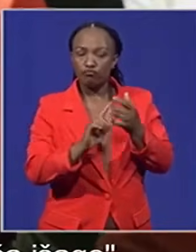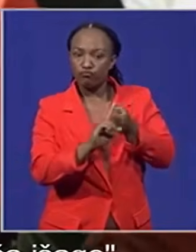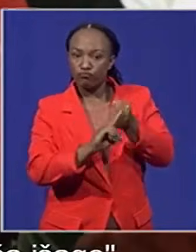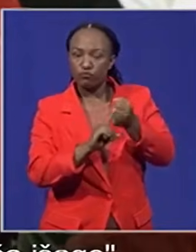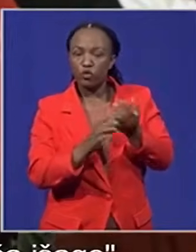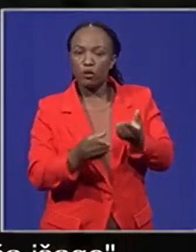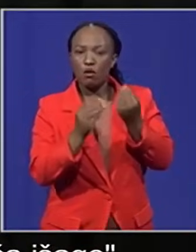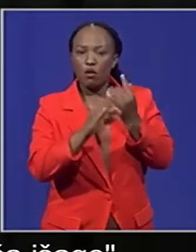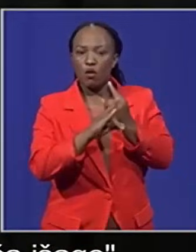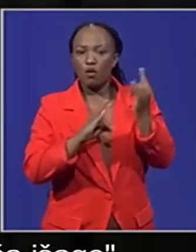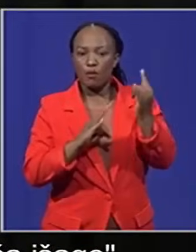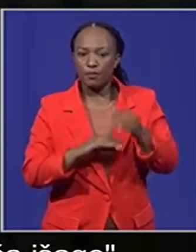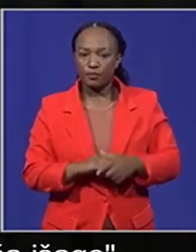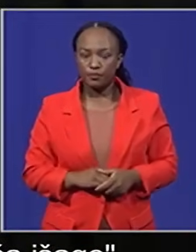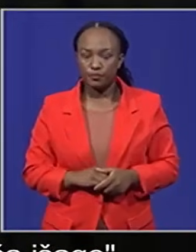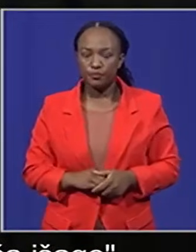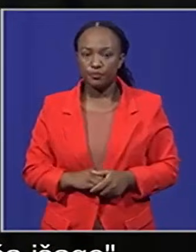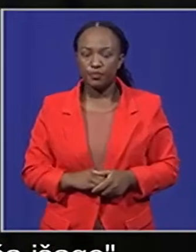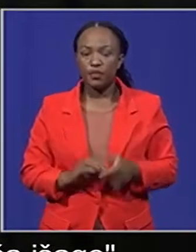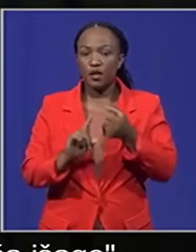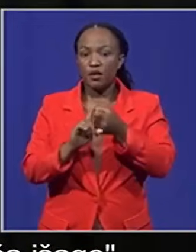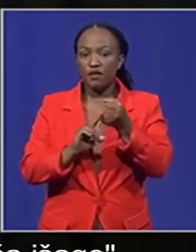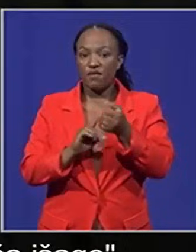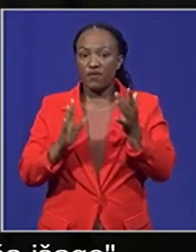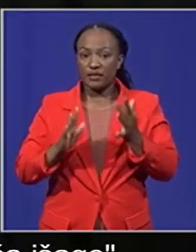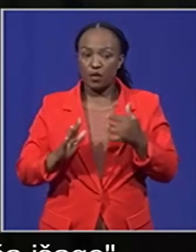Commissars and fighters, as an organization,